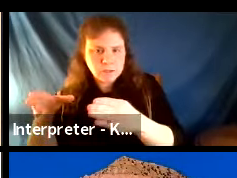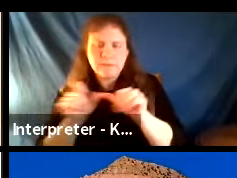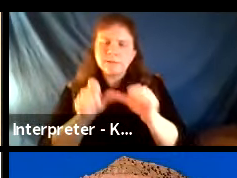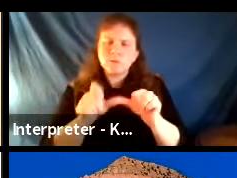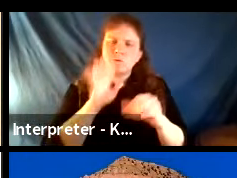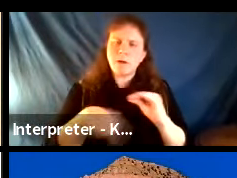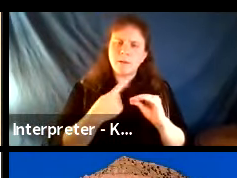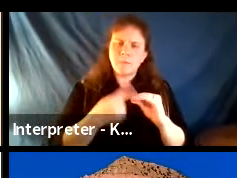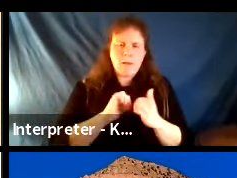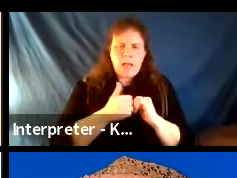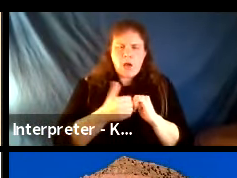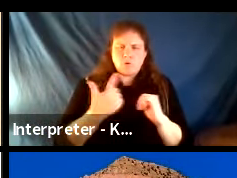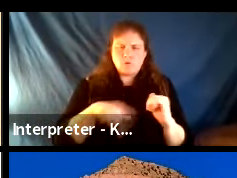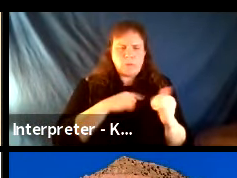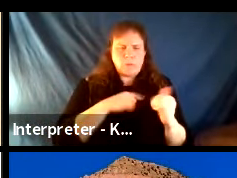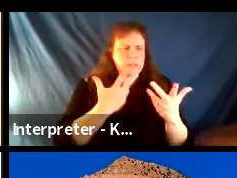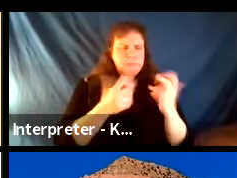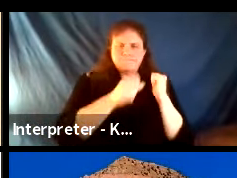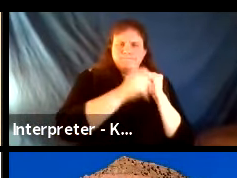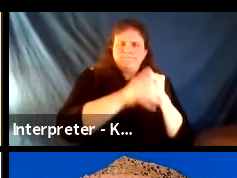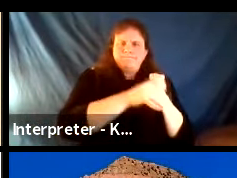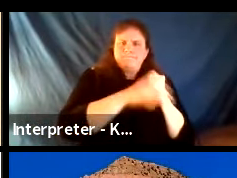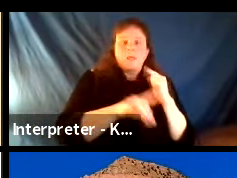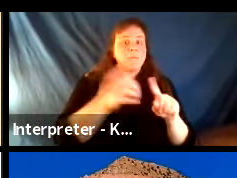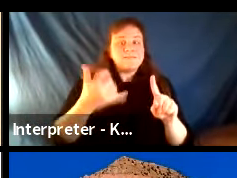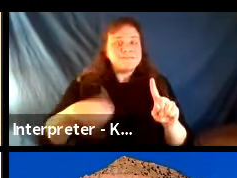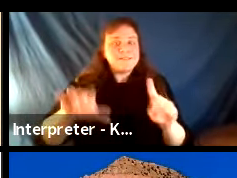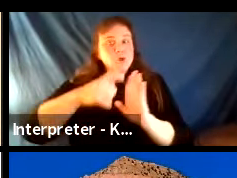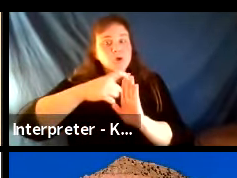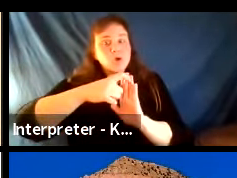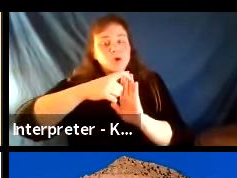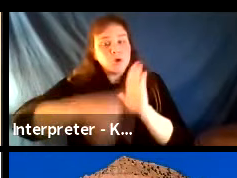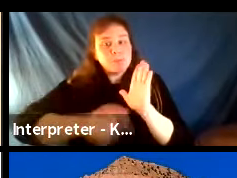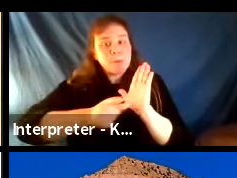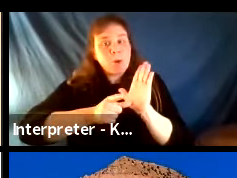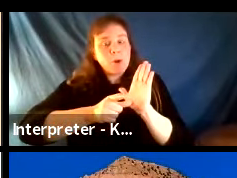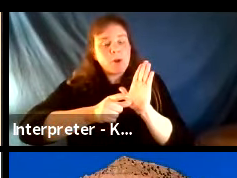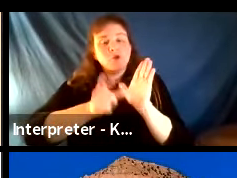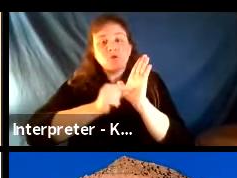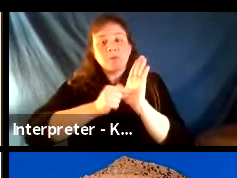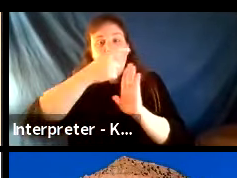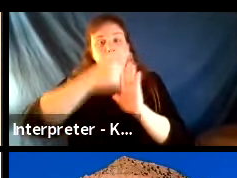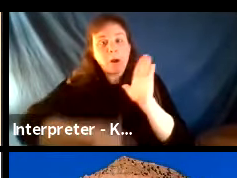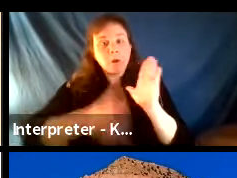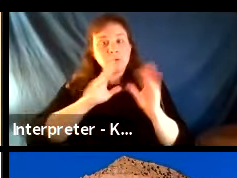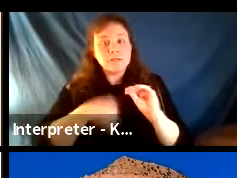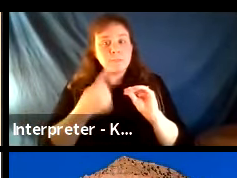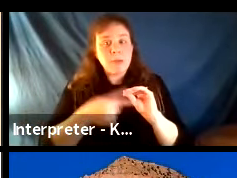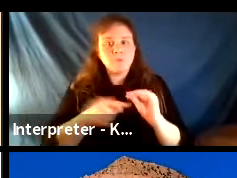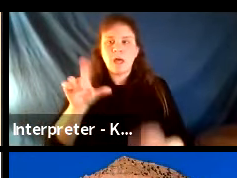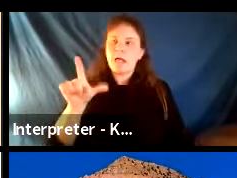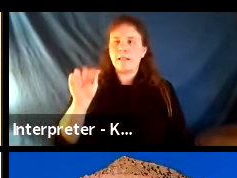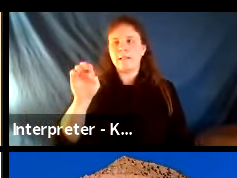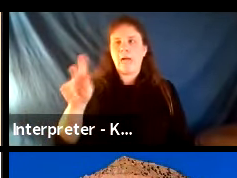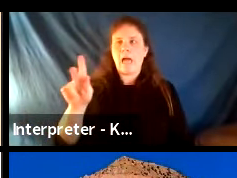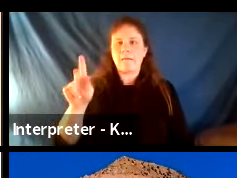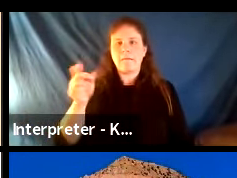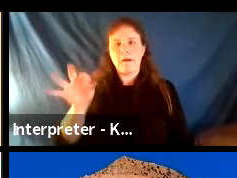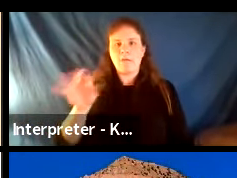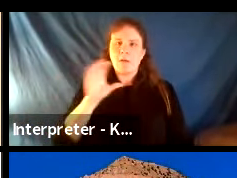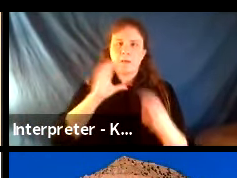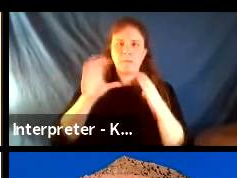how do we message it, and yet every newspaper article I see about confusion starts with a lack of communication strategy. So are we going to